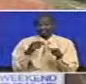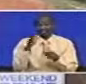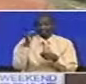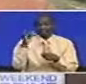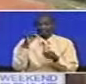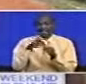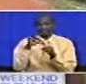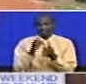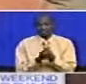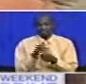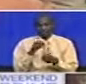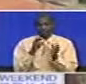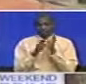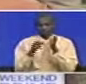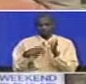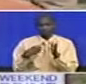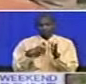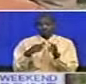by-election as a result of a